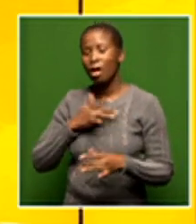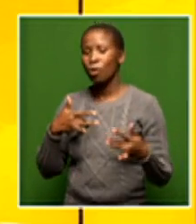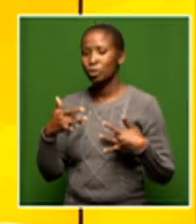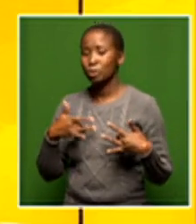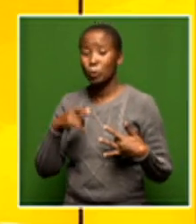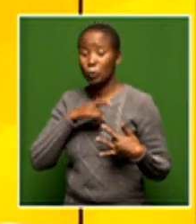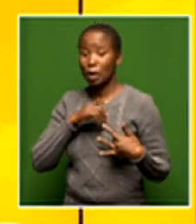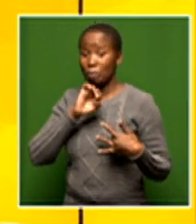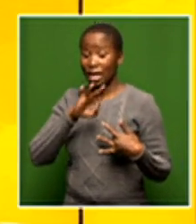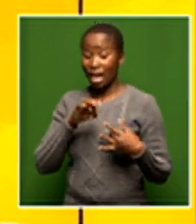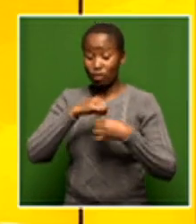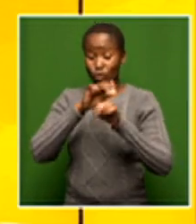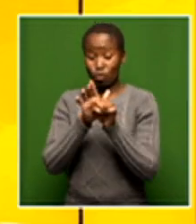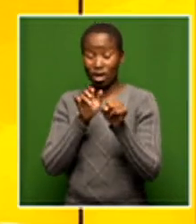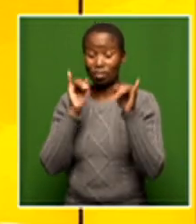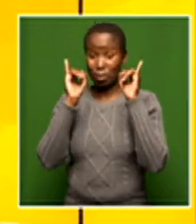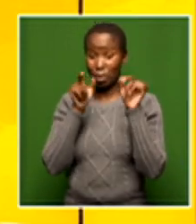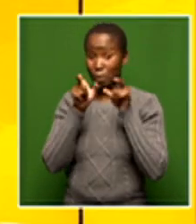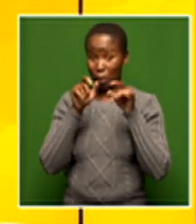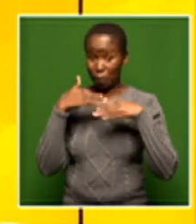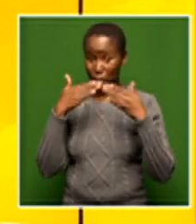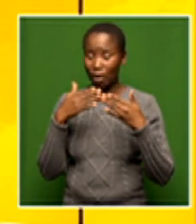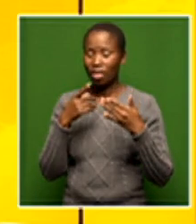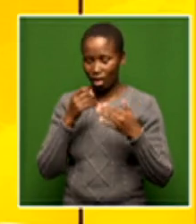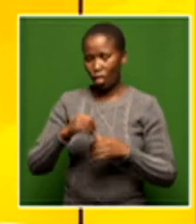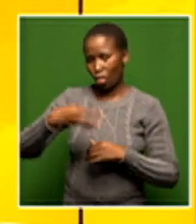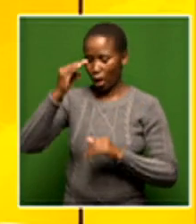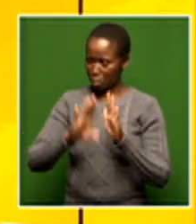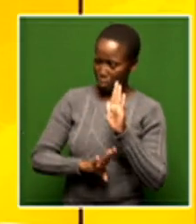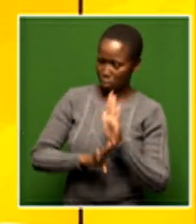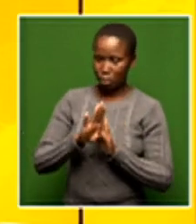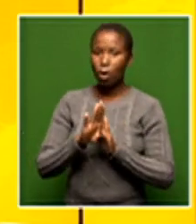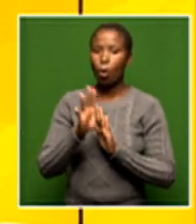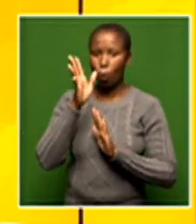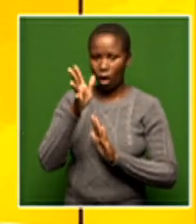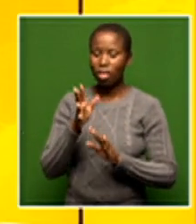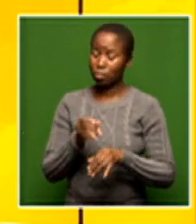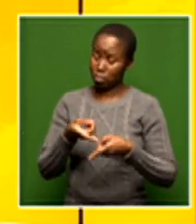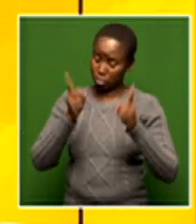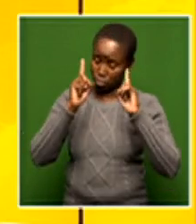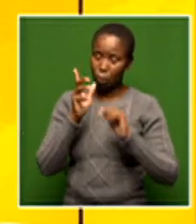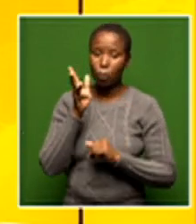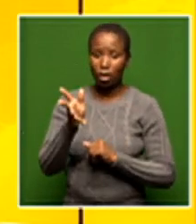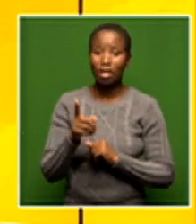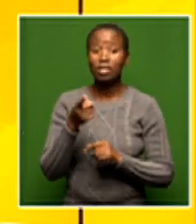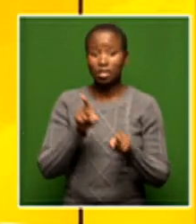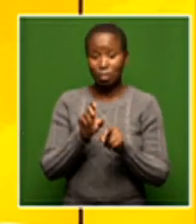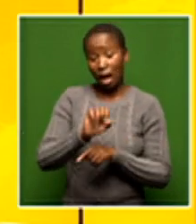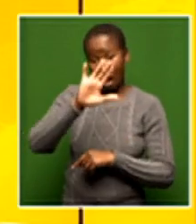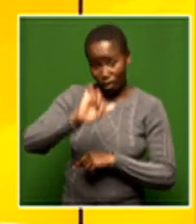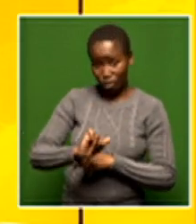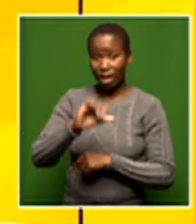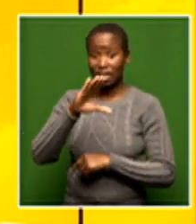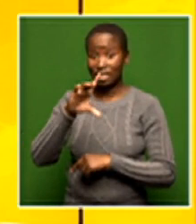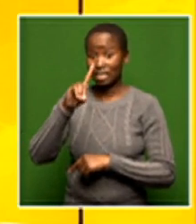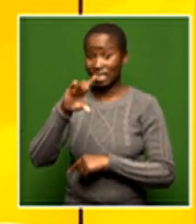is not properly managed, then a third wave on the continent would prove deadlier. And the Africa CDC is also quoted